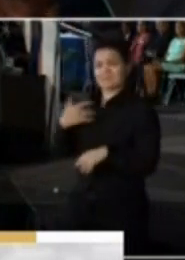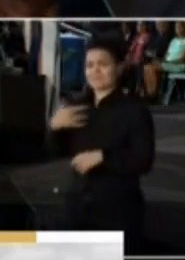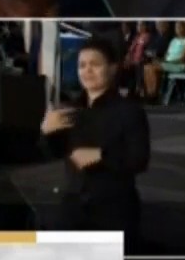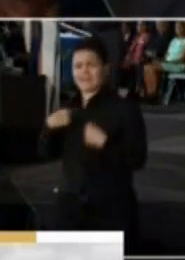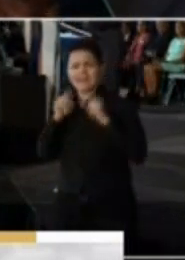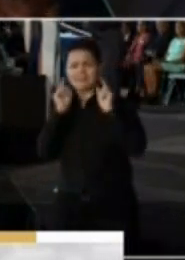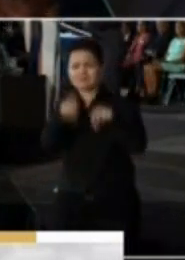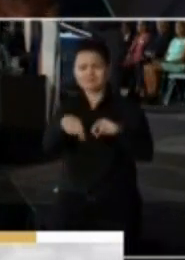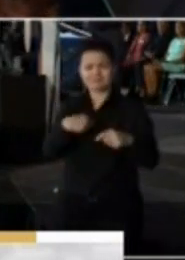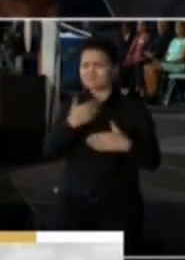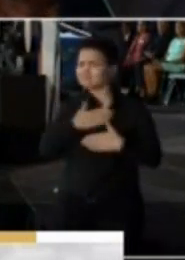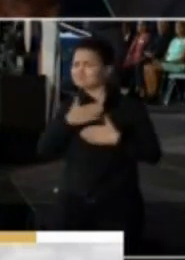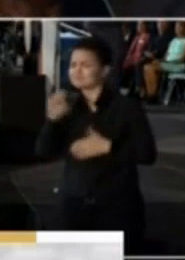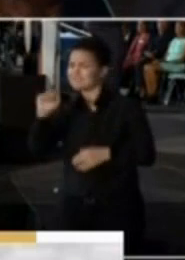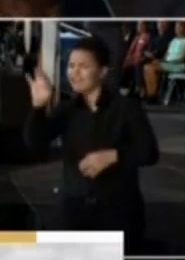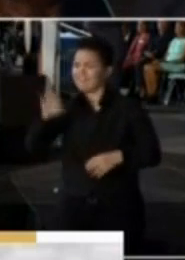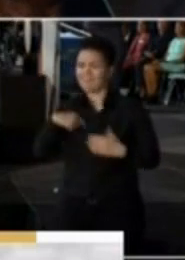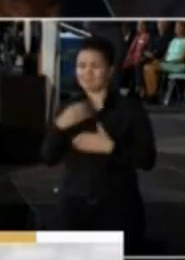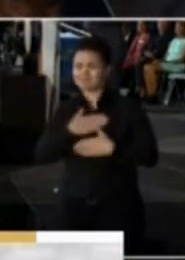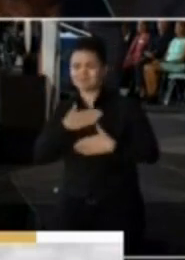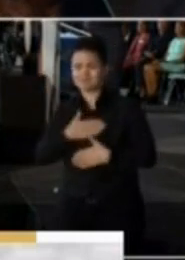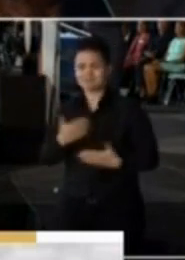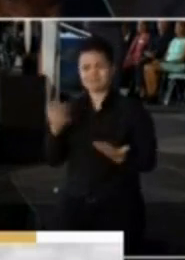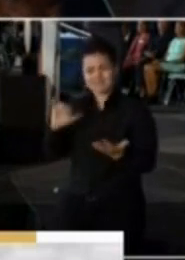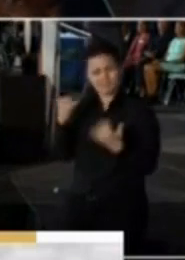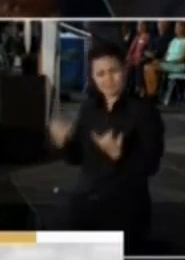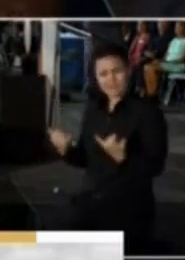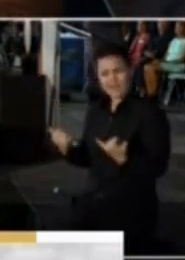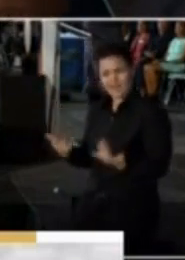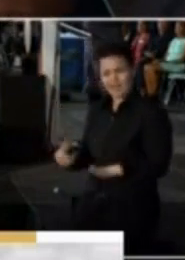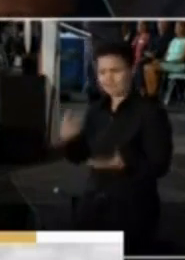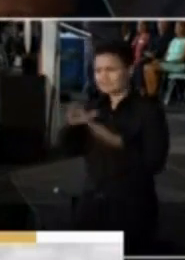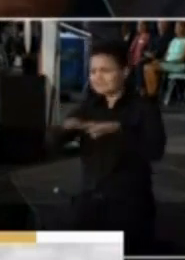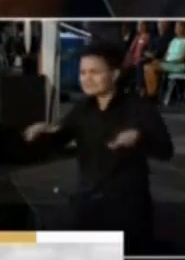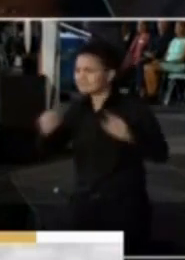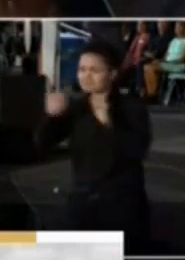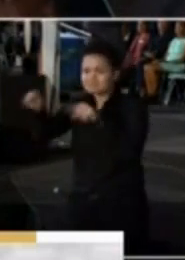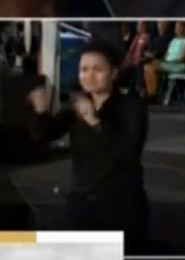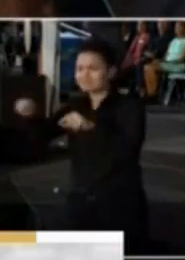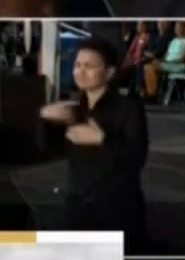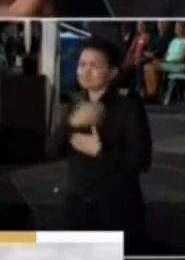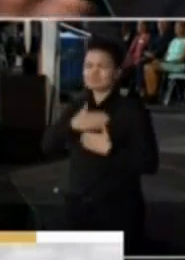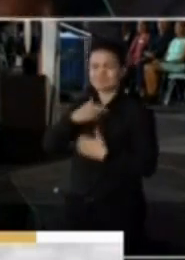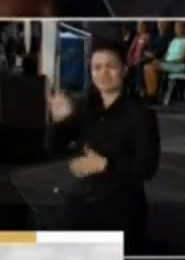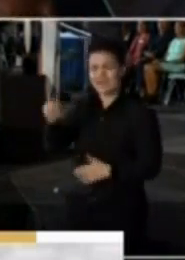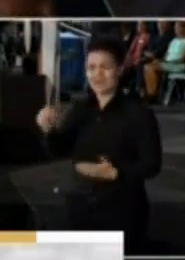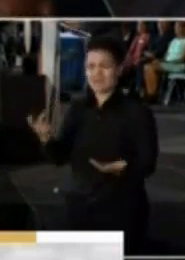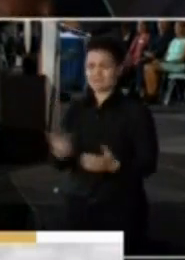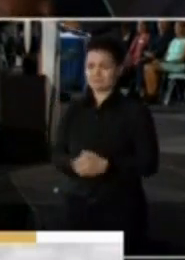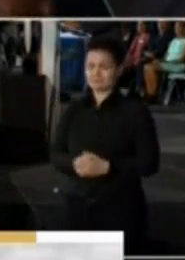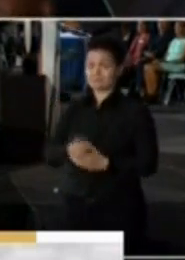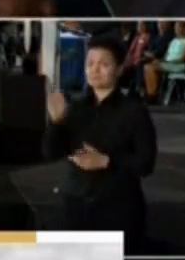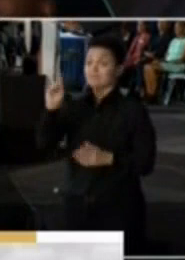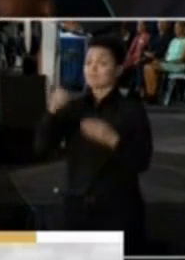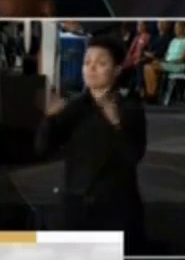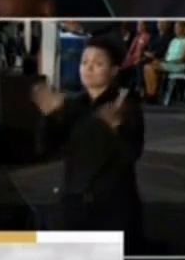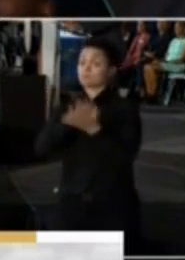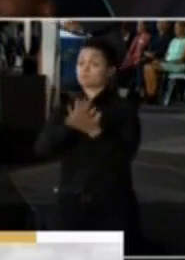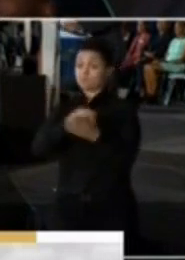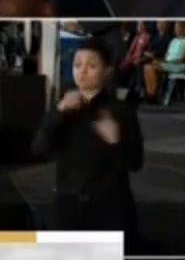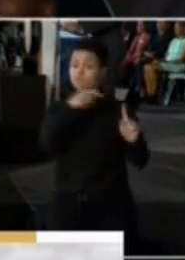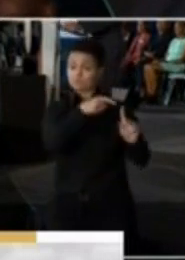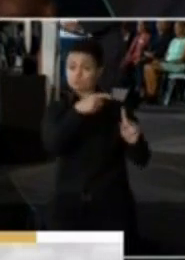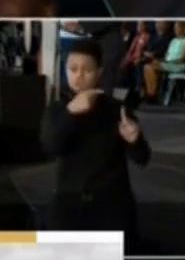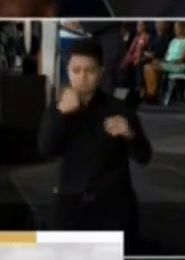city today. Denver Public Schools has the responsibility of supporting Denver's kids while they're in the classroom.